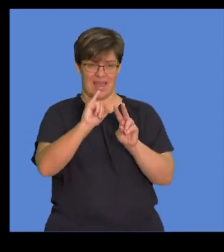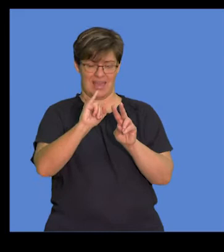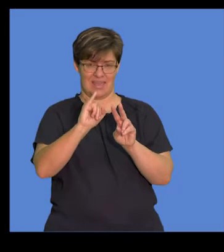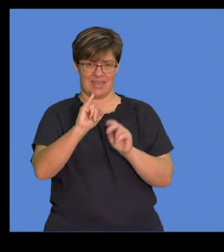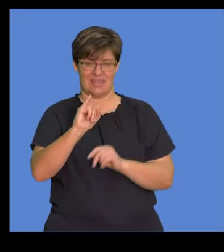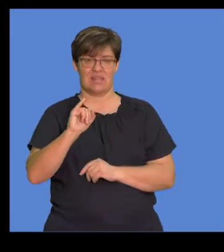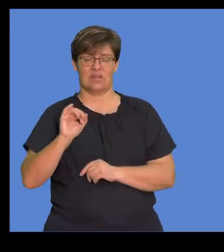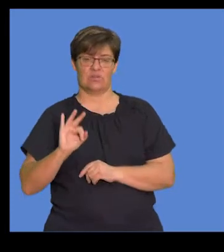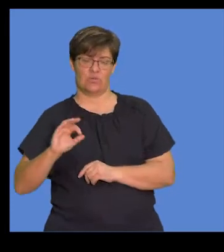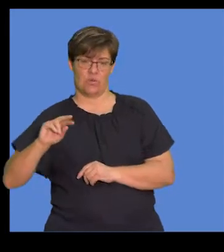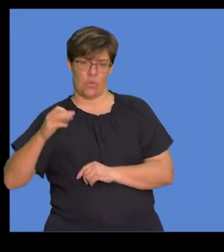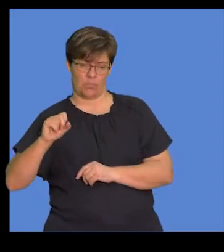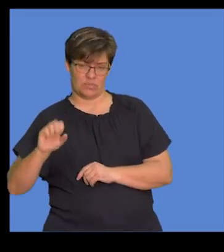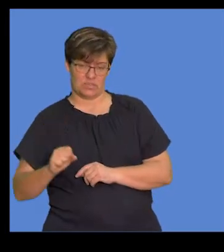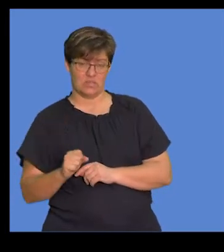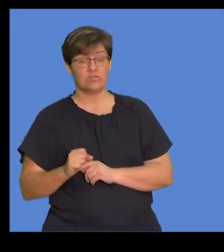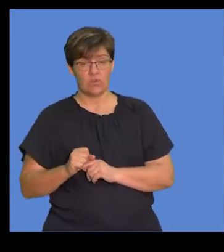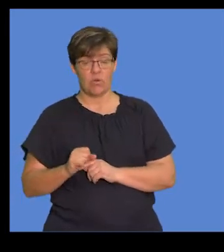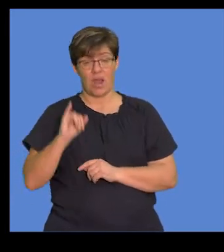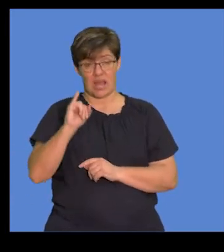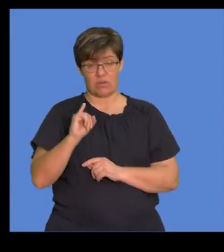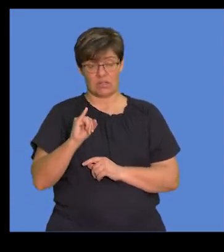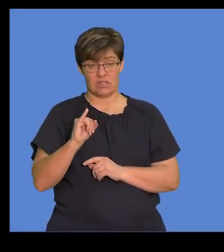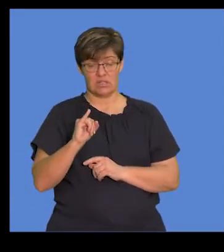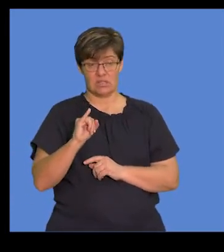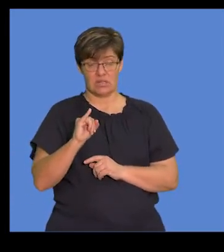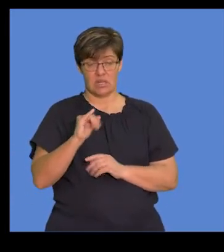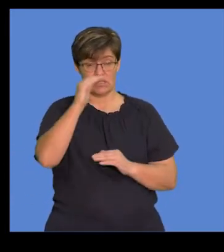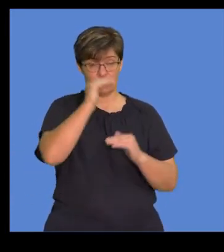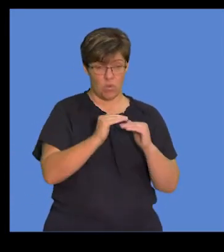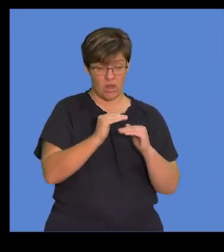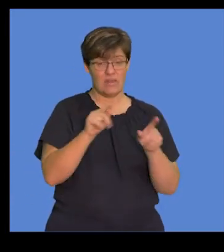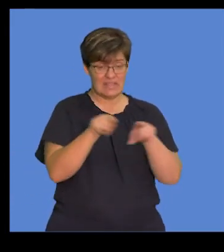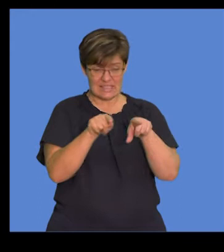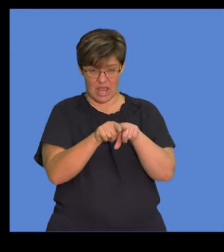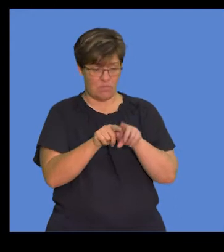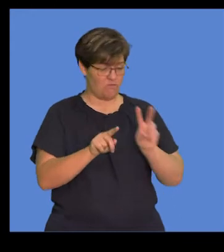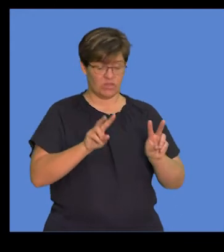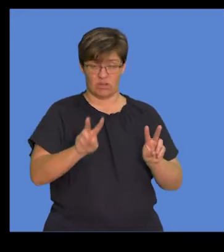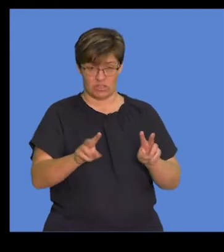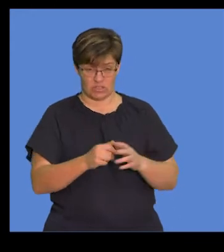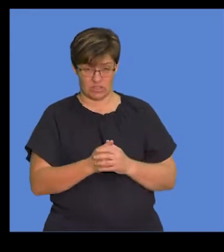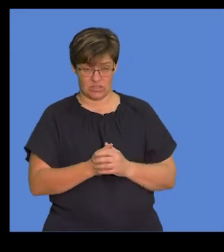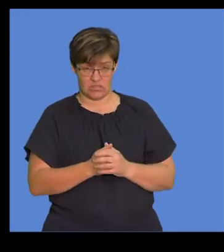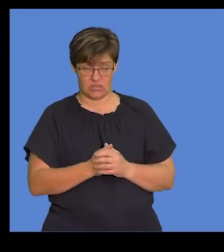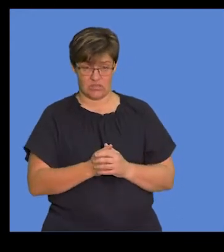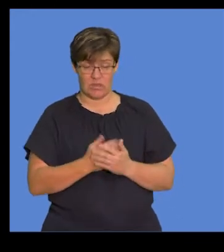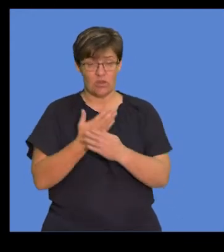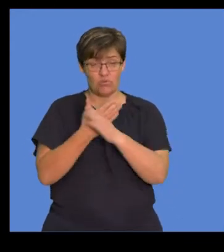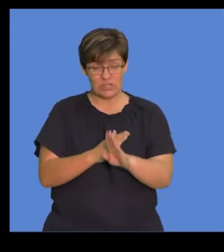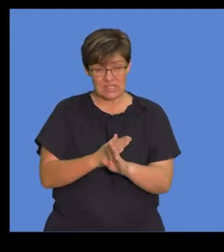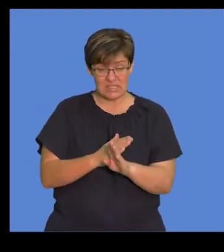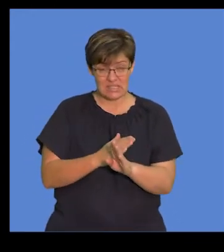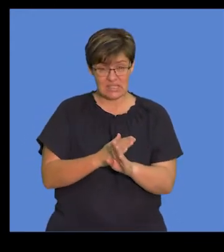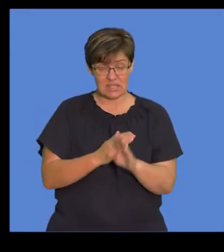parallel circuit is actually a current divider. So the smaller the current for the same voltage, you know, the